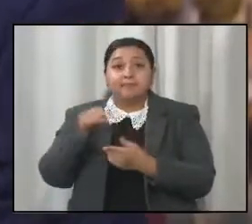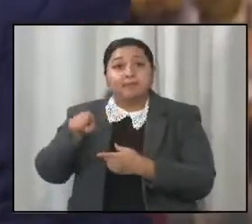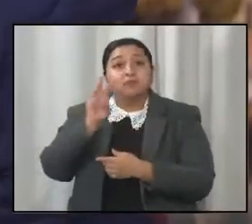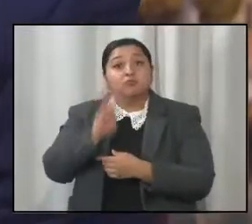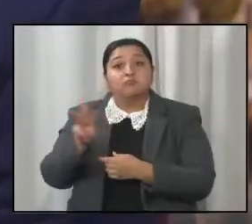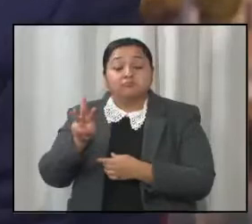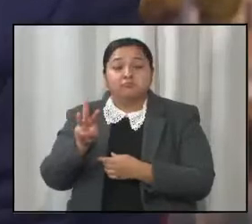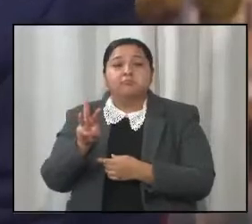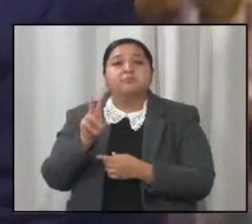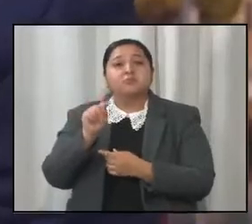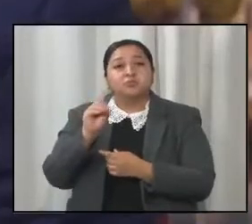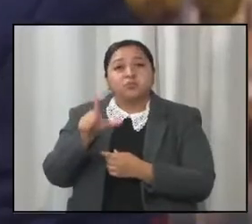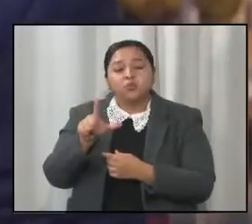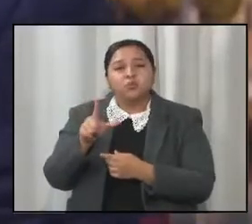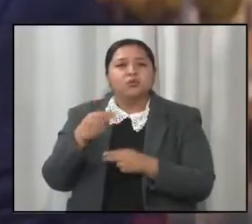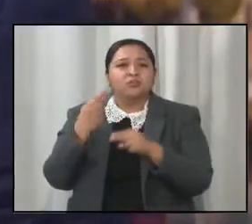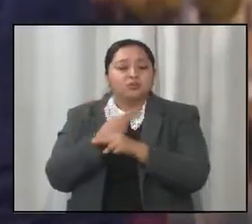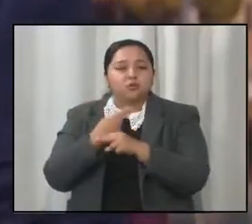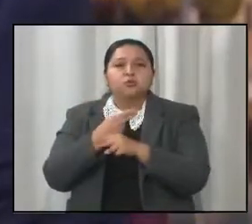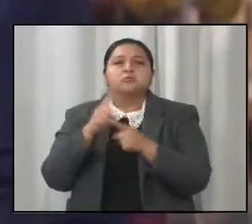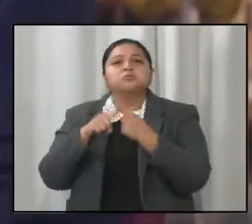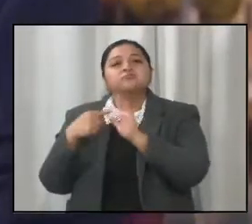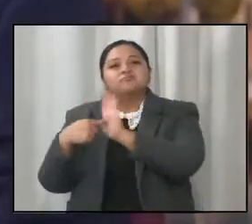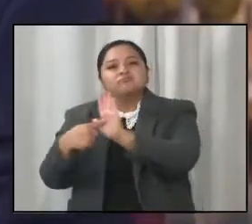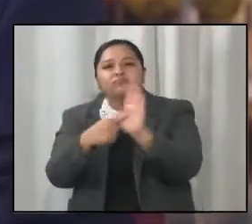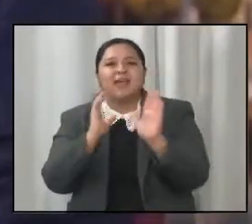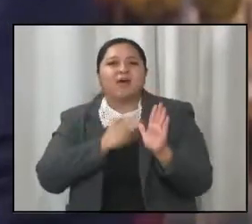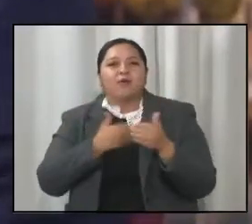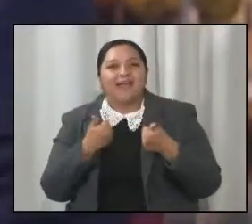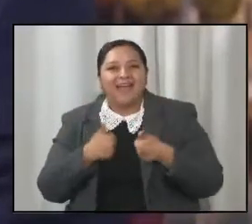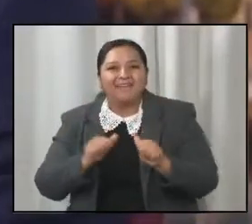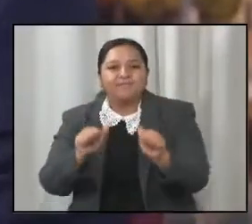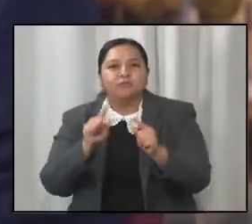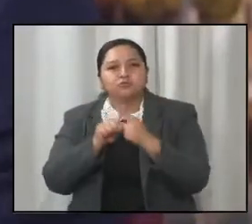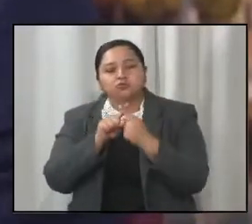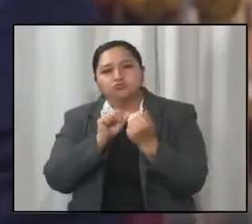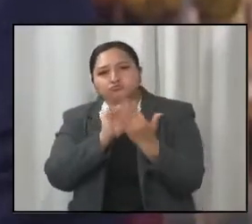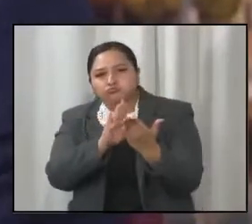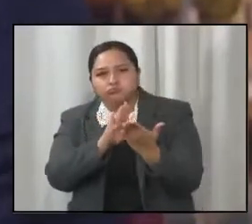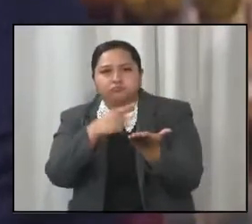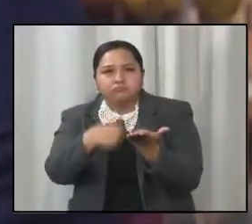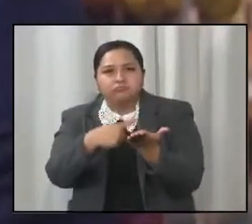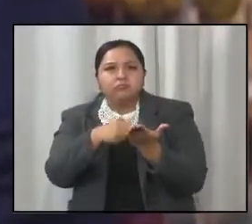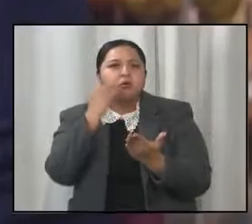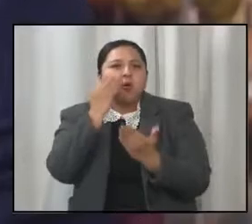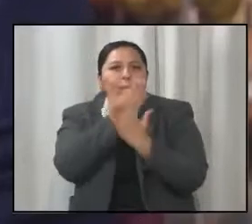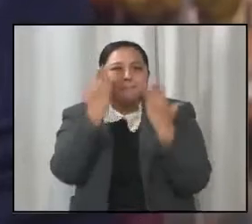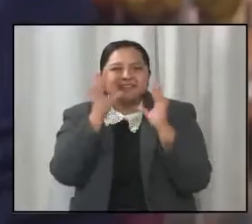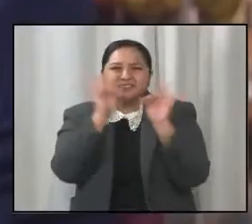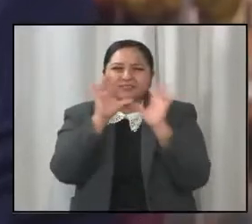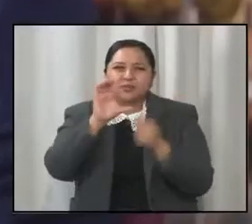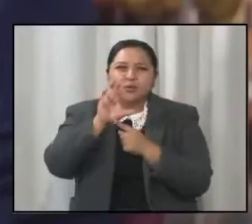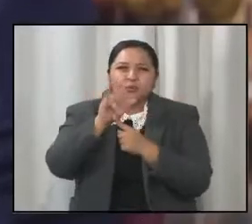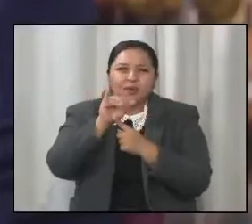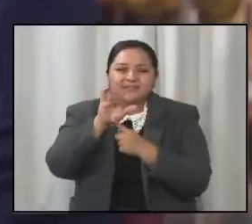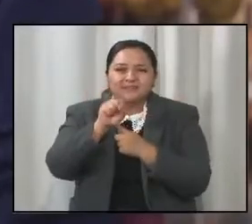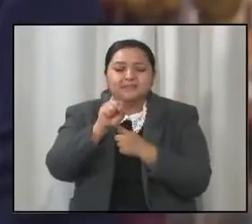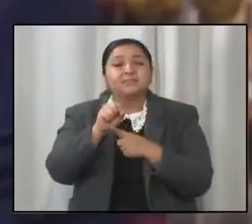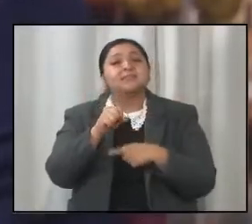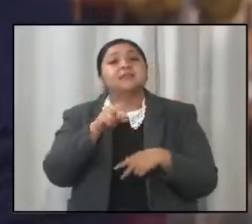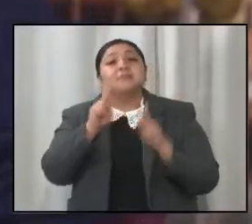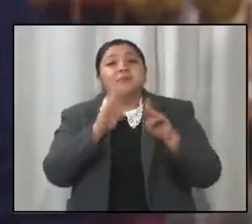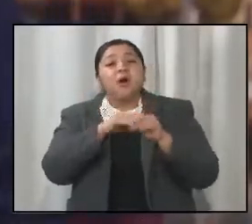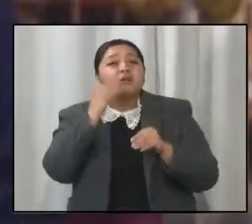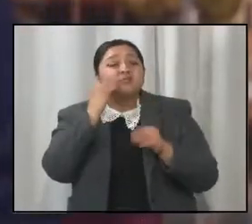further inform the city's ongoing efforts to address homelessness crisis and to support the city's mission to reduce the number of people